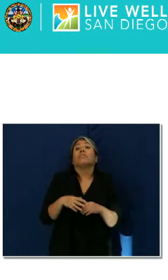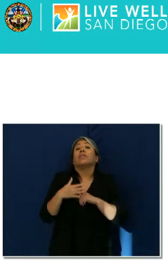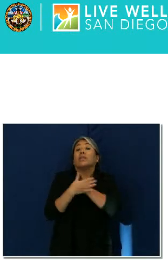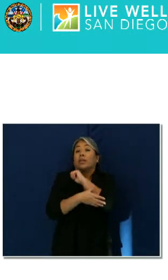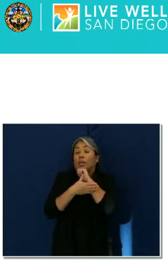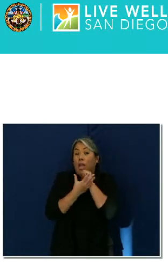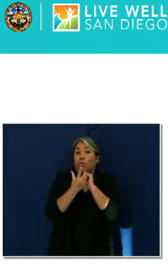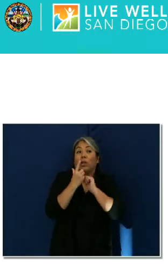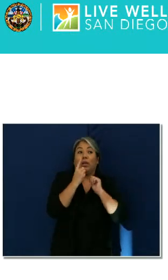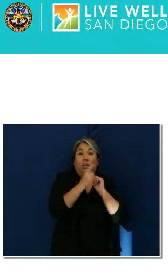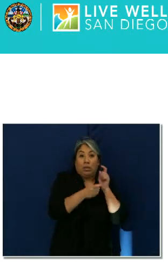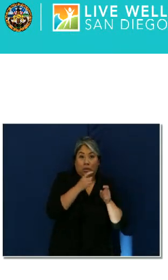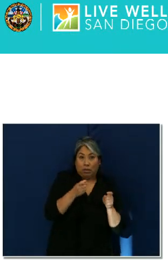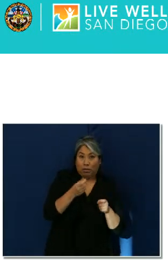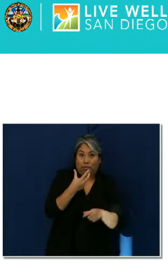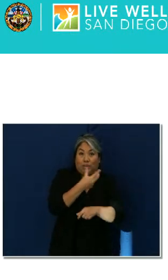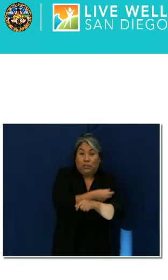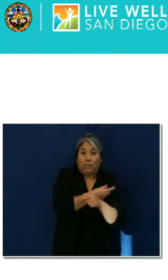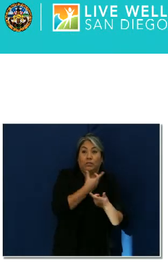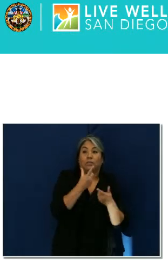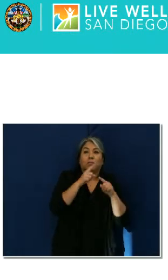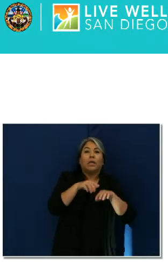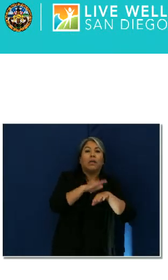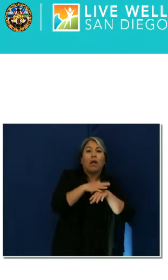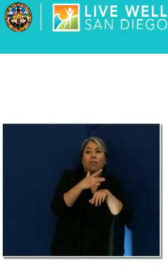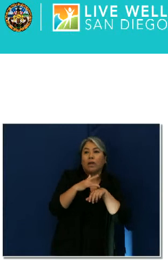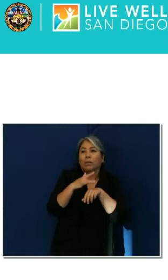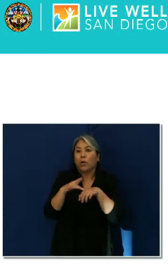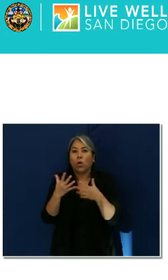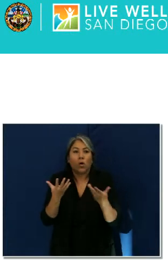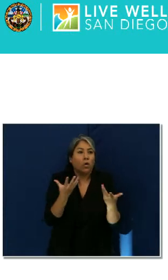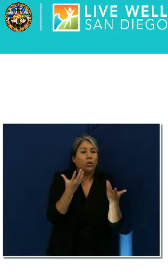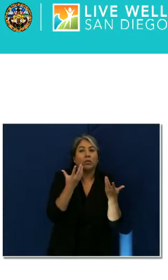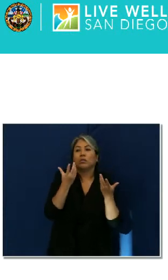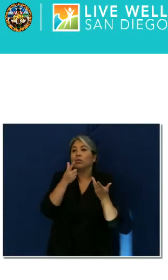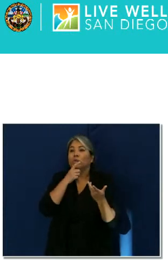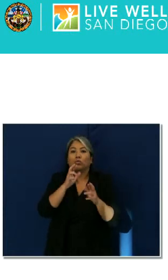based on the available supply to COVID-ready enrollees.